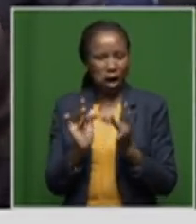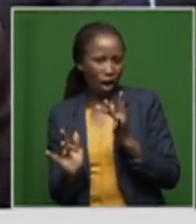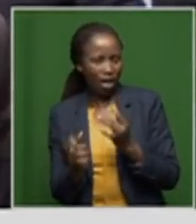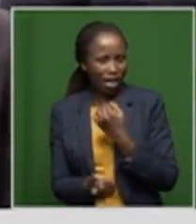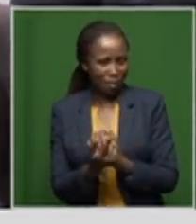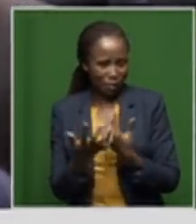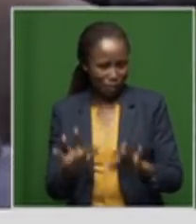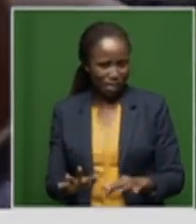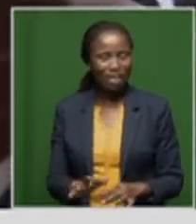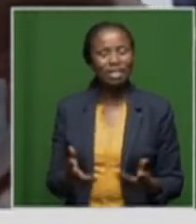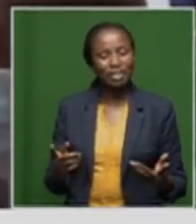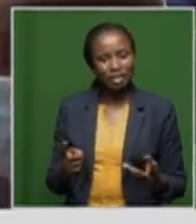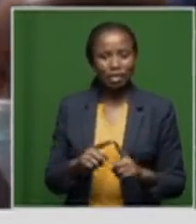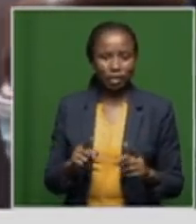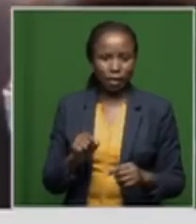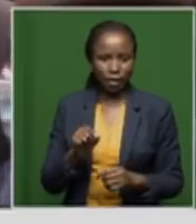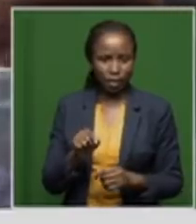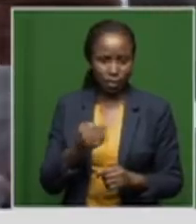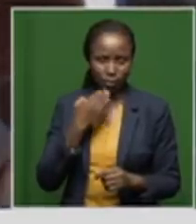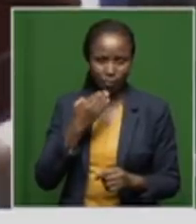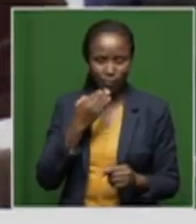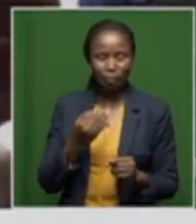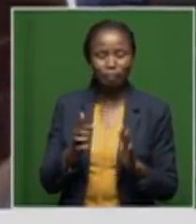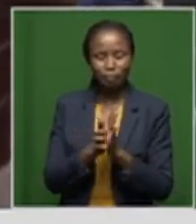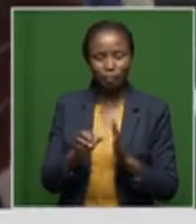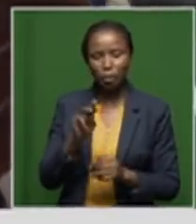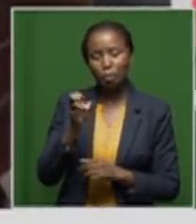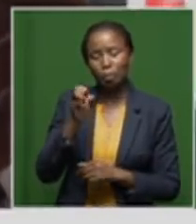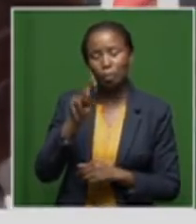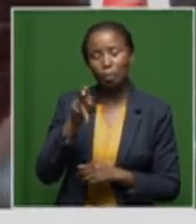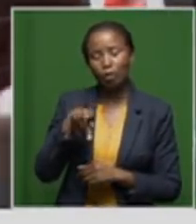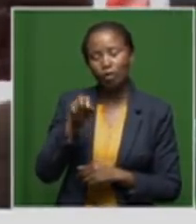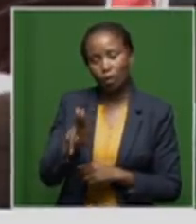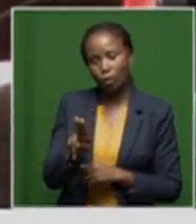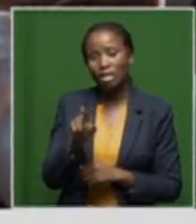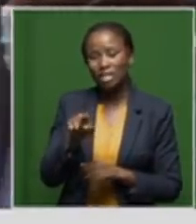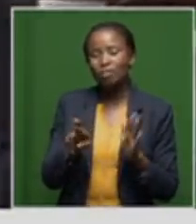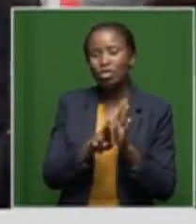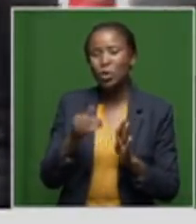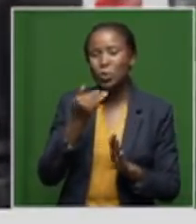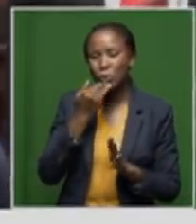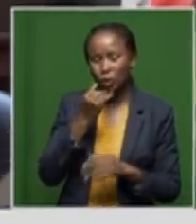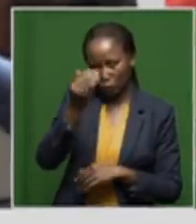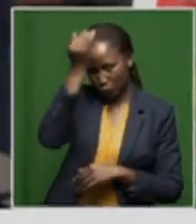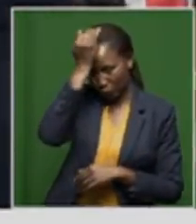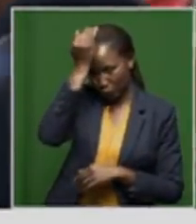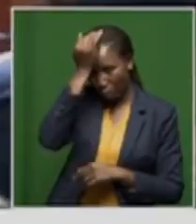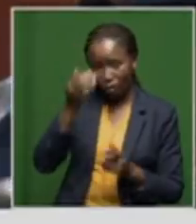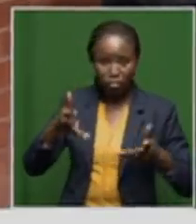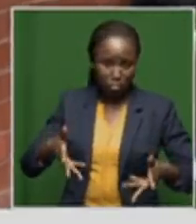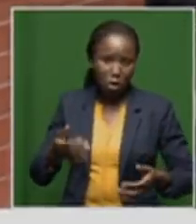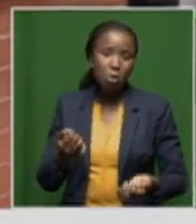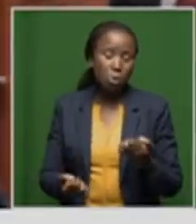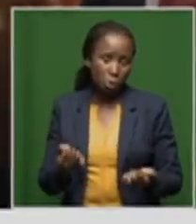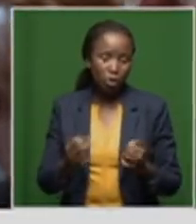there, guys, and that's Advocate Dali Mpofu. He is representing former President Jacob Zuma in this fraud